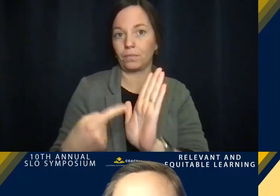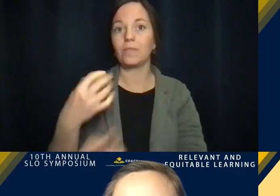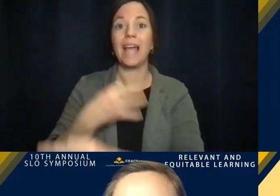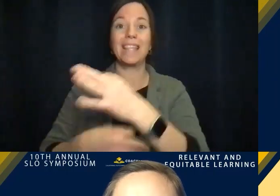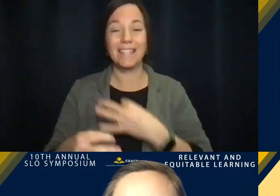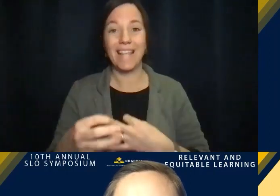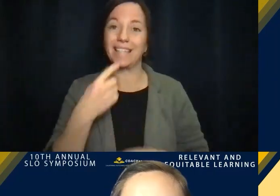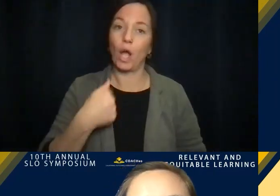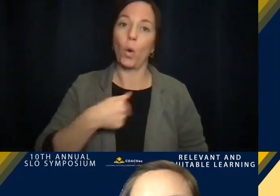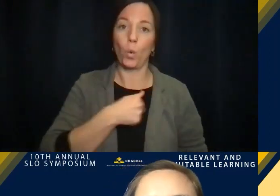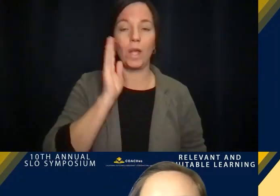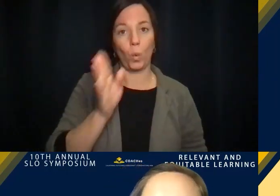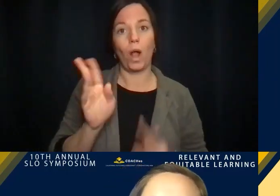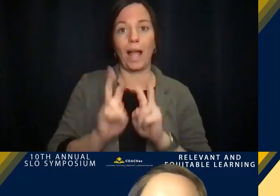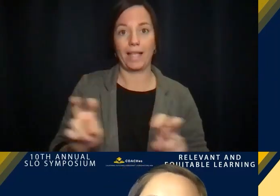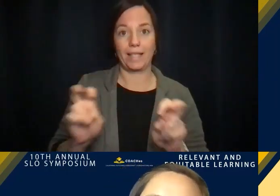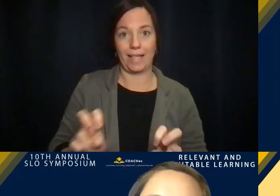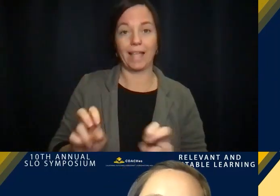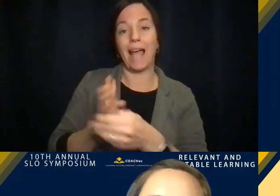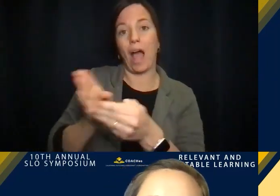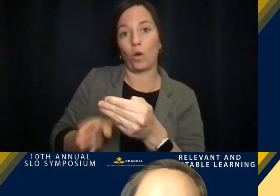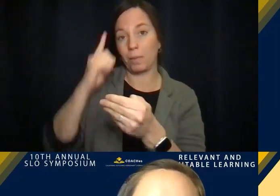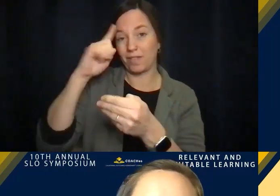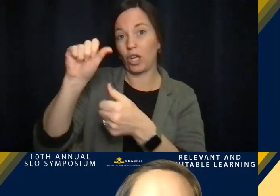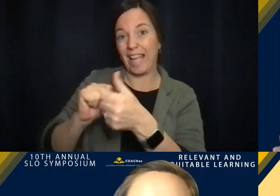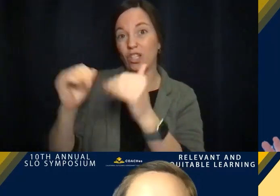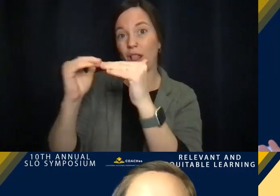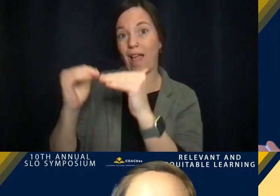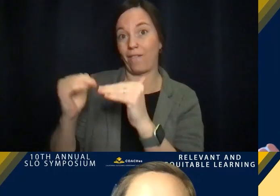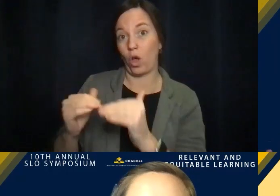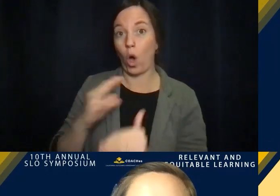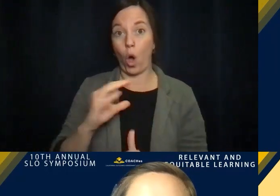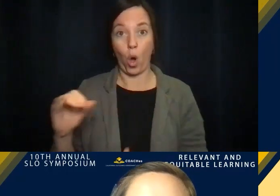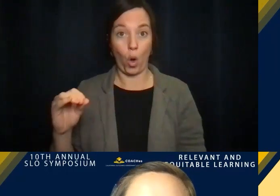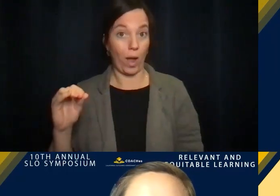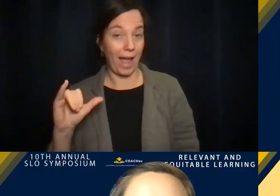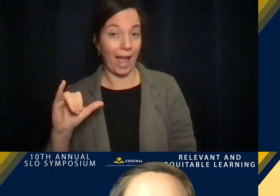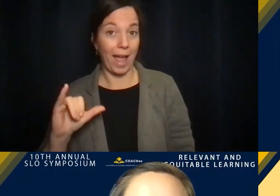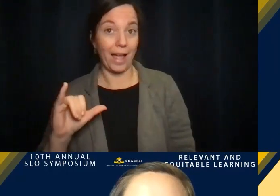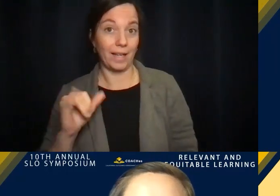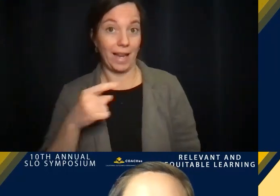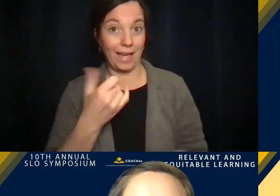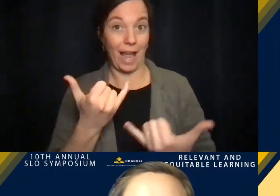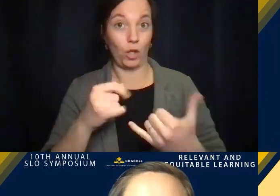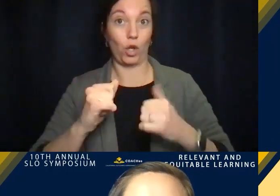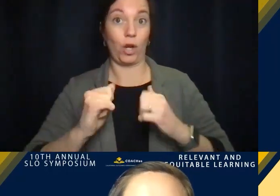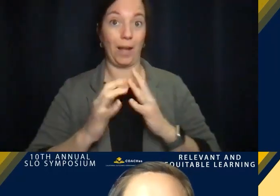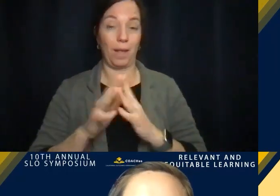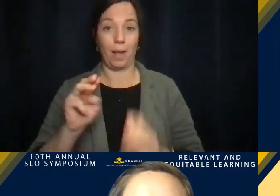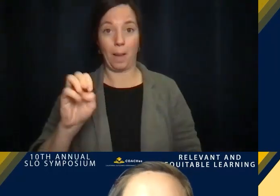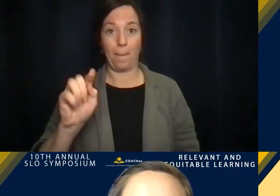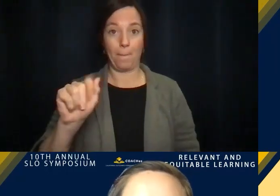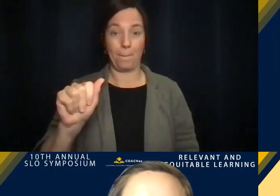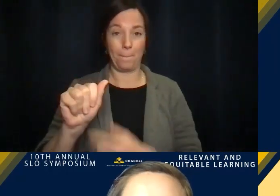assess outcomes at this level, this level, this level, this level, and oh, what, you're now implementing meta majors or